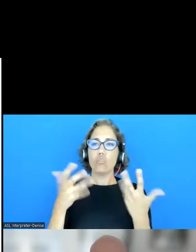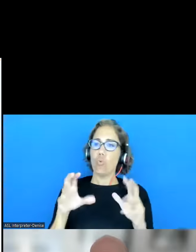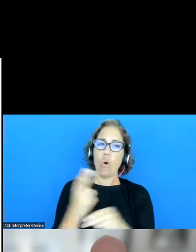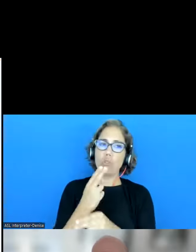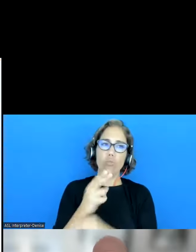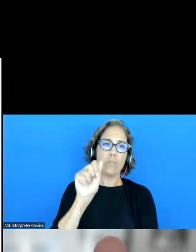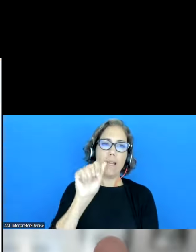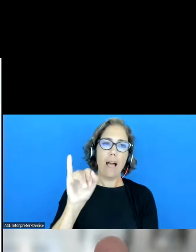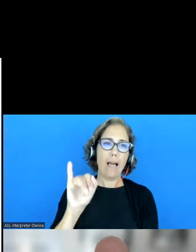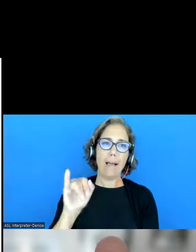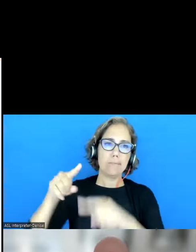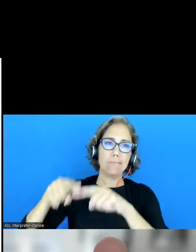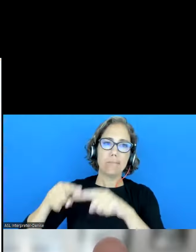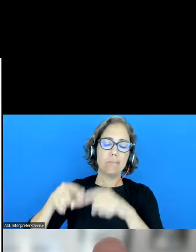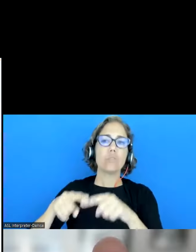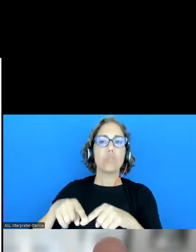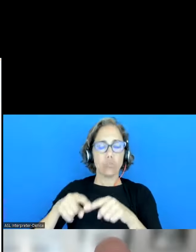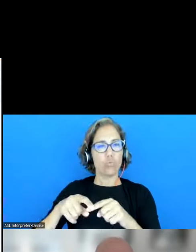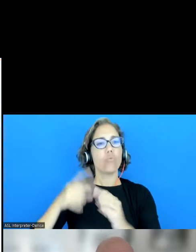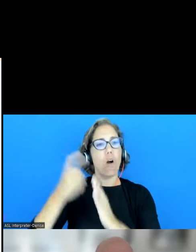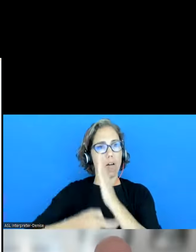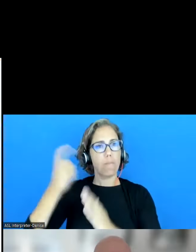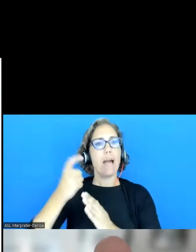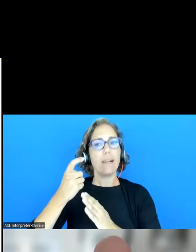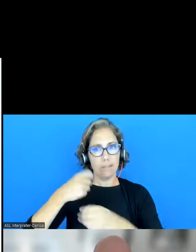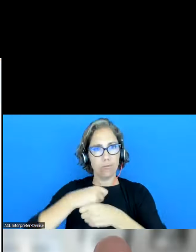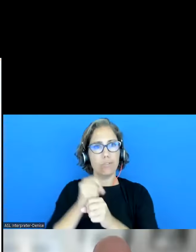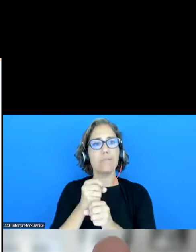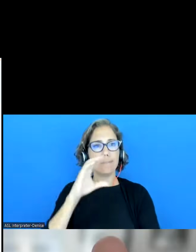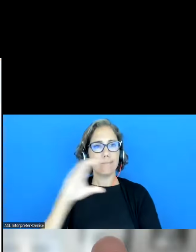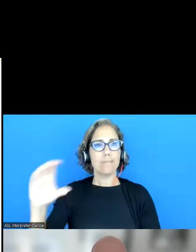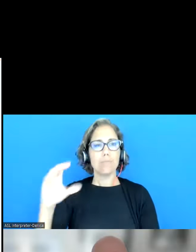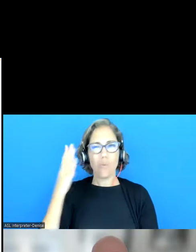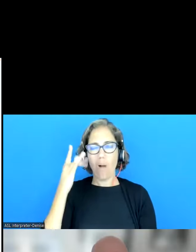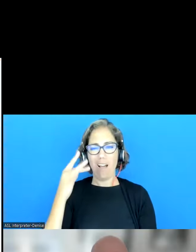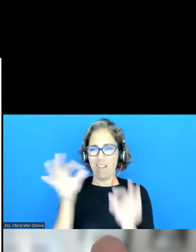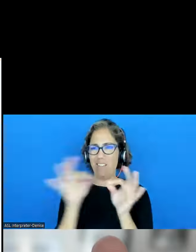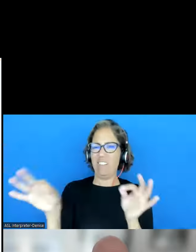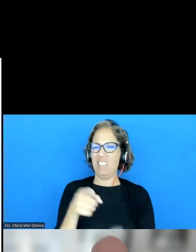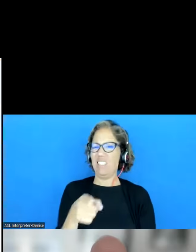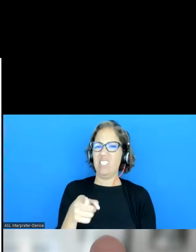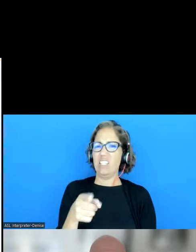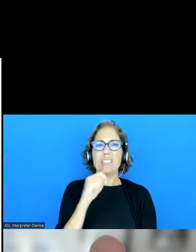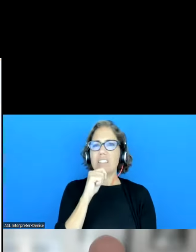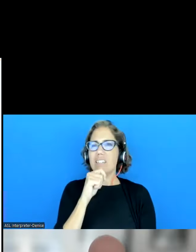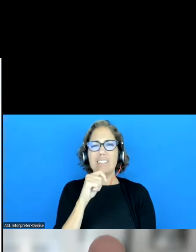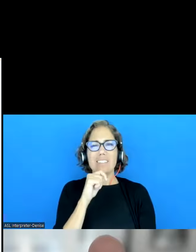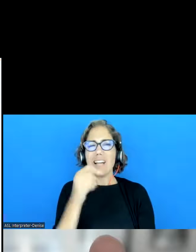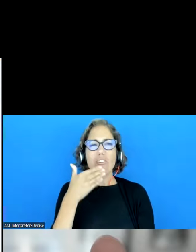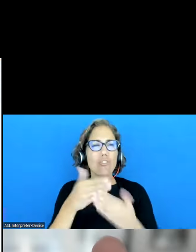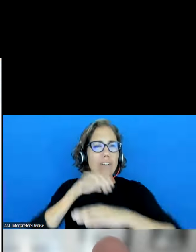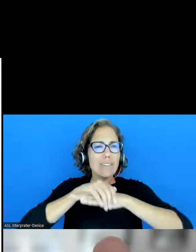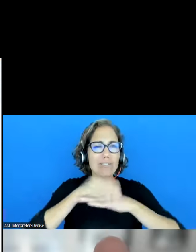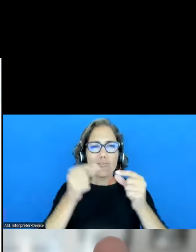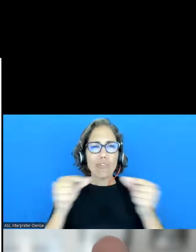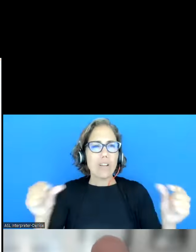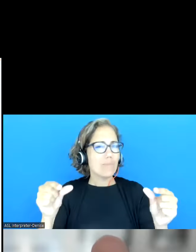AI to let you auto-generate the captions, because often those will generate captions that don't have good punctuation, good